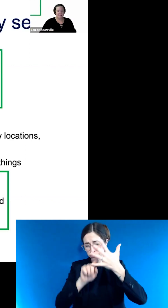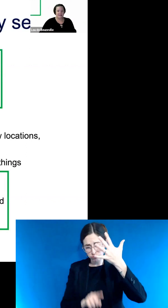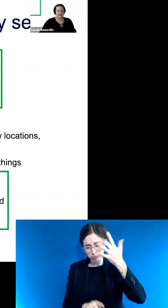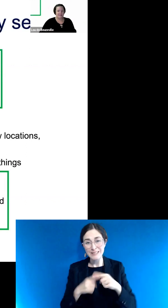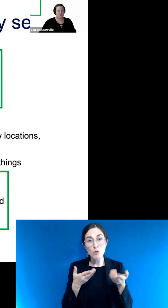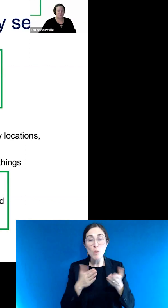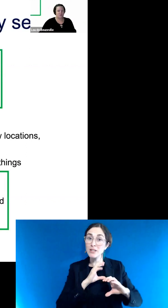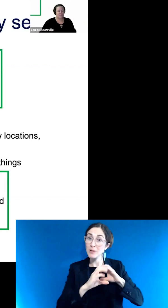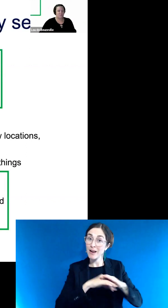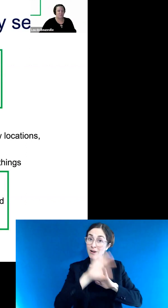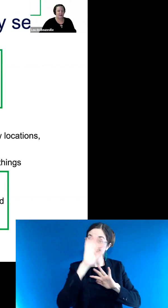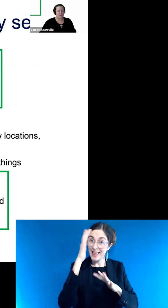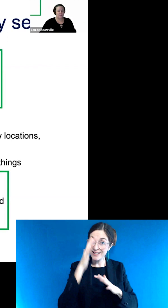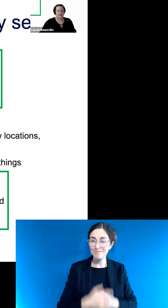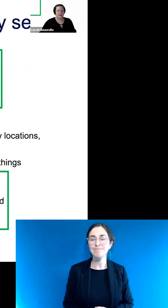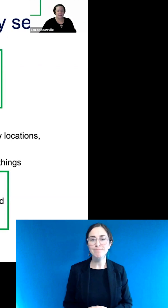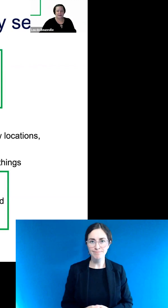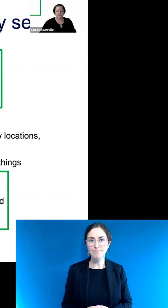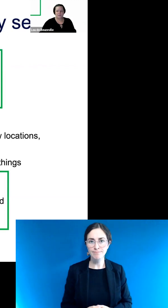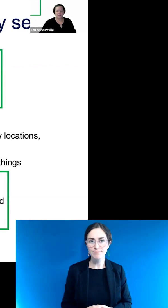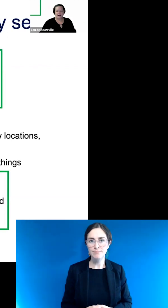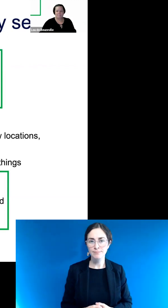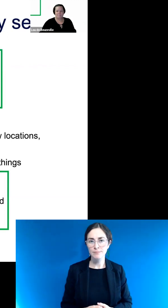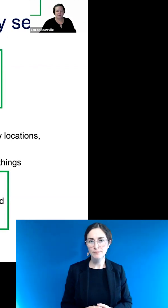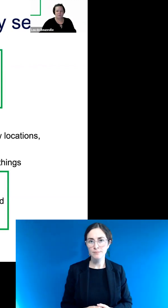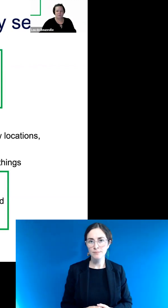And the issue is that when we